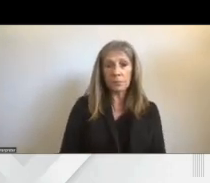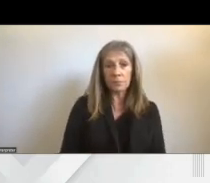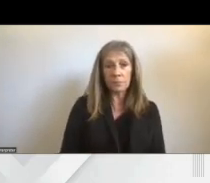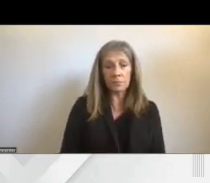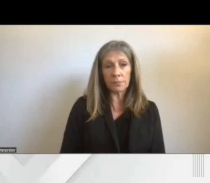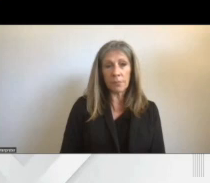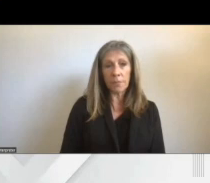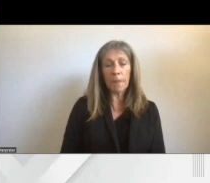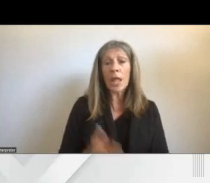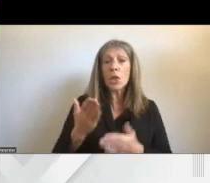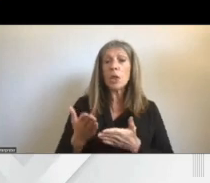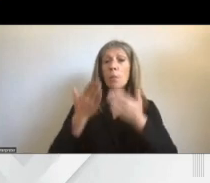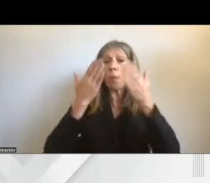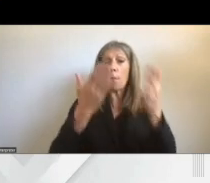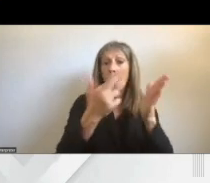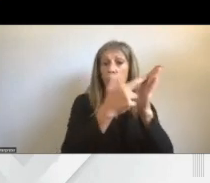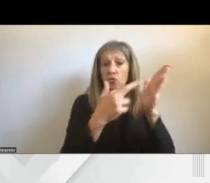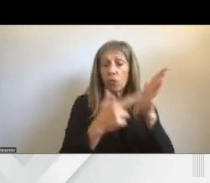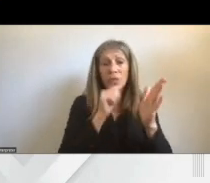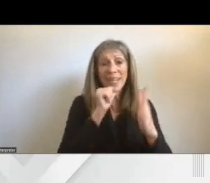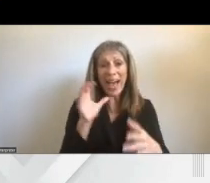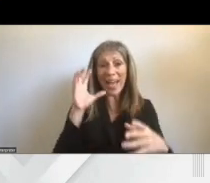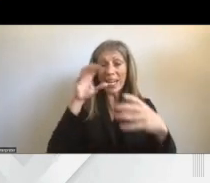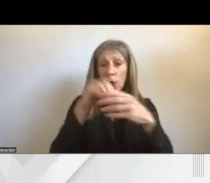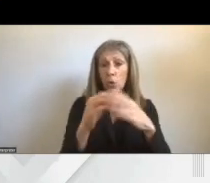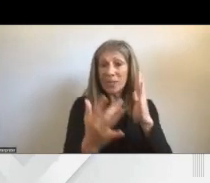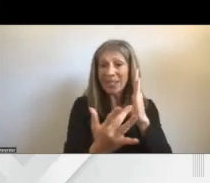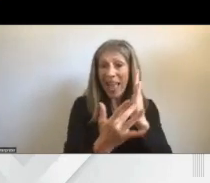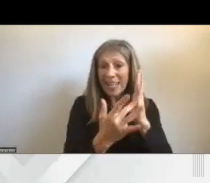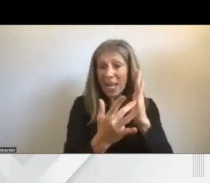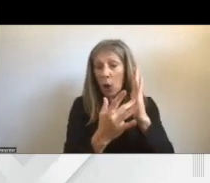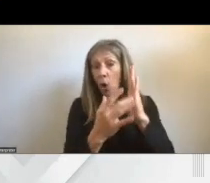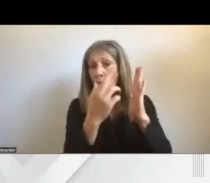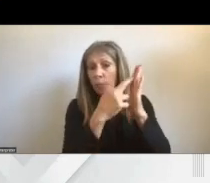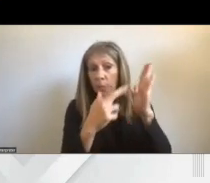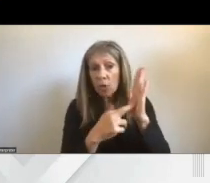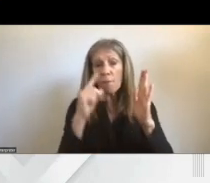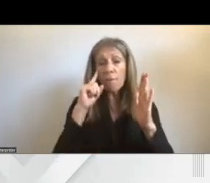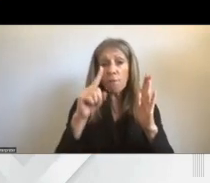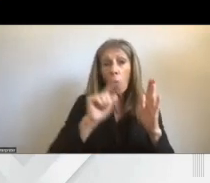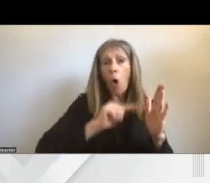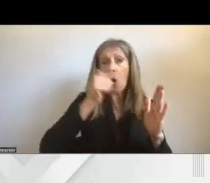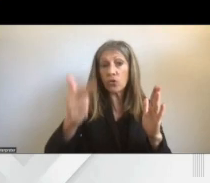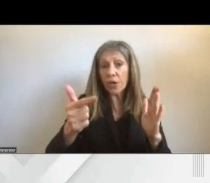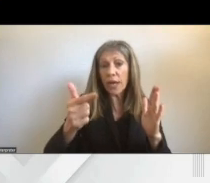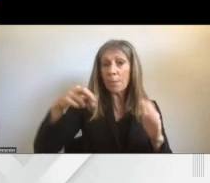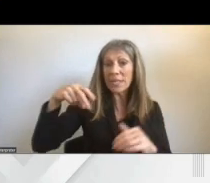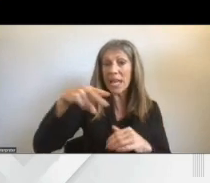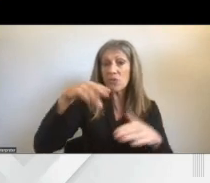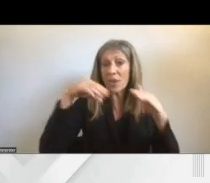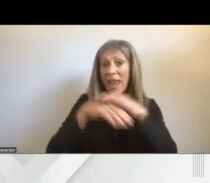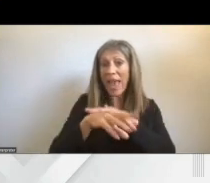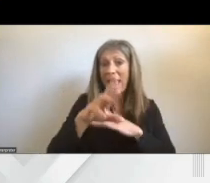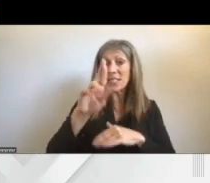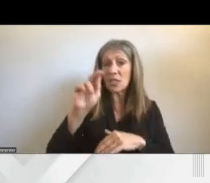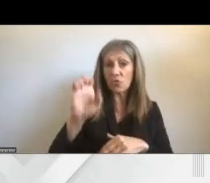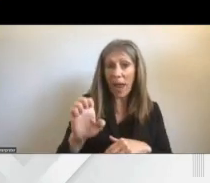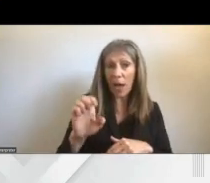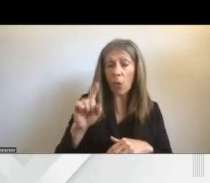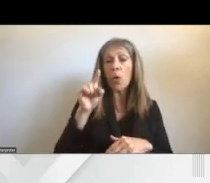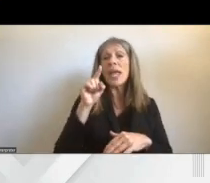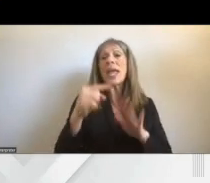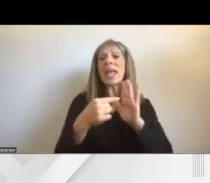The proposed rule did not include technical provisions for alternate pedestrian access routes. Rather, the scoping incorporated